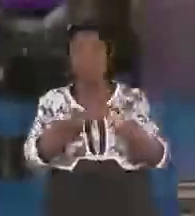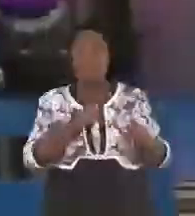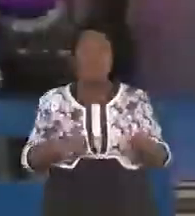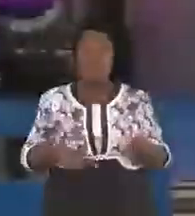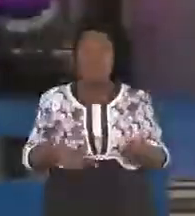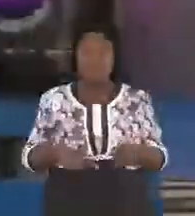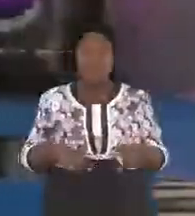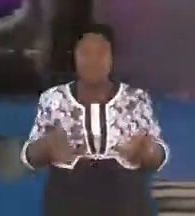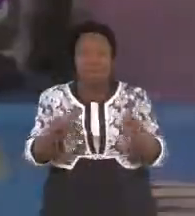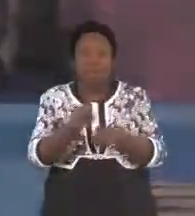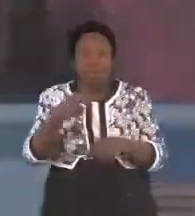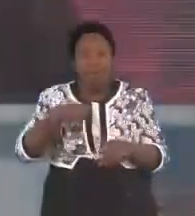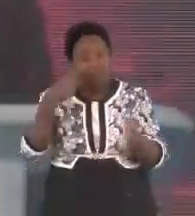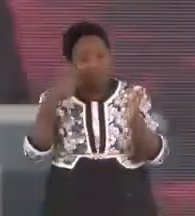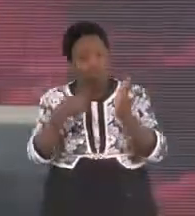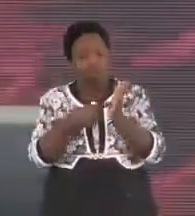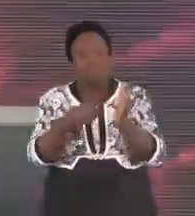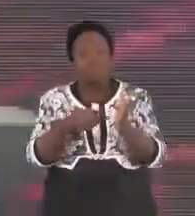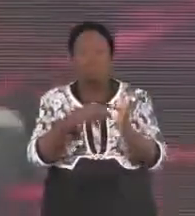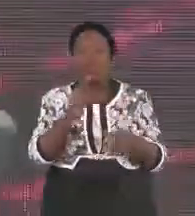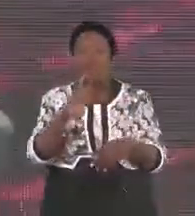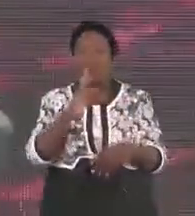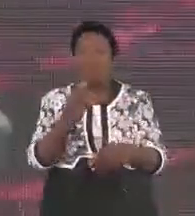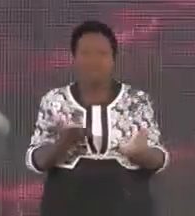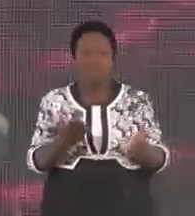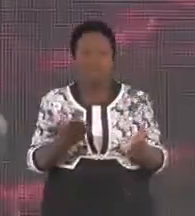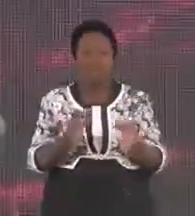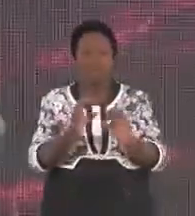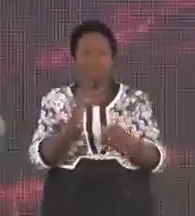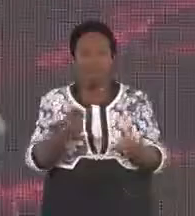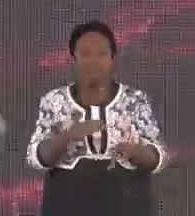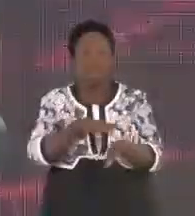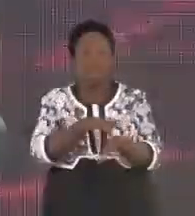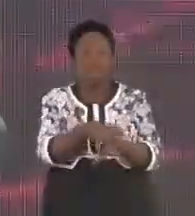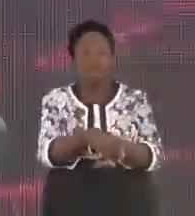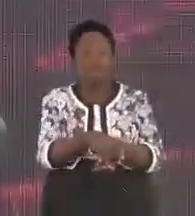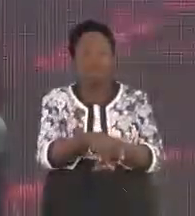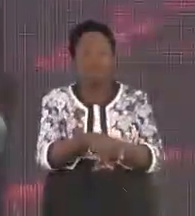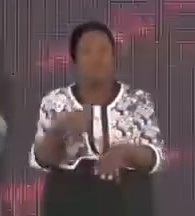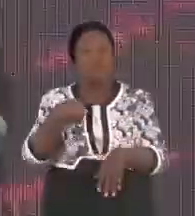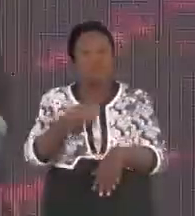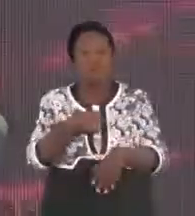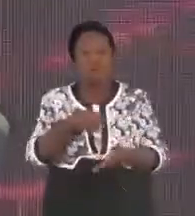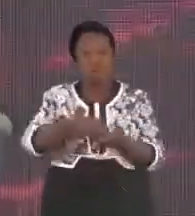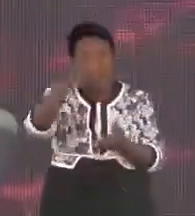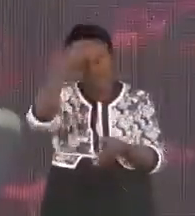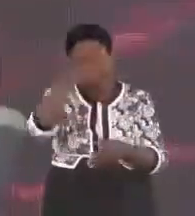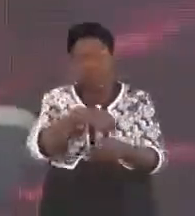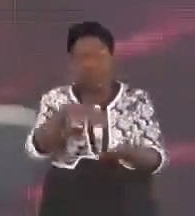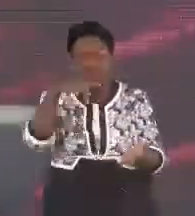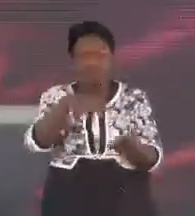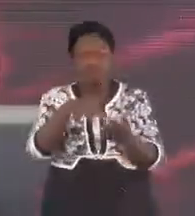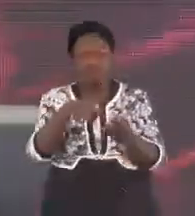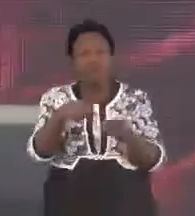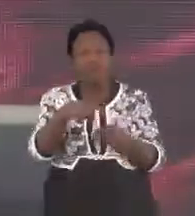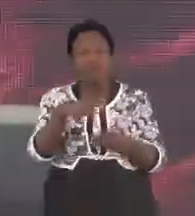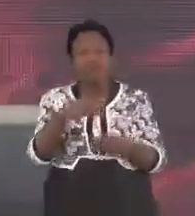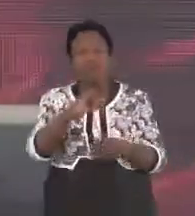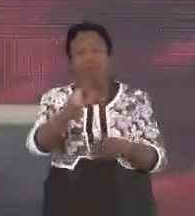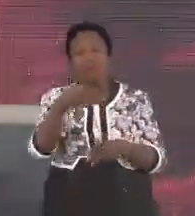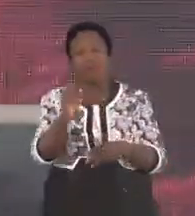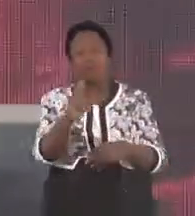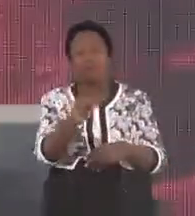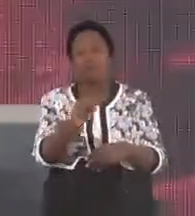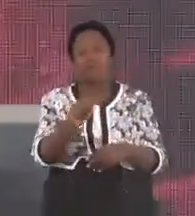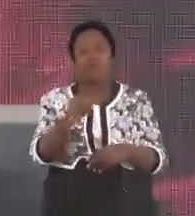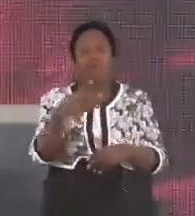have noticed, if you were here early, we learned and studied about John the